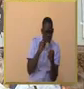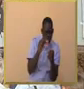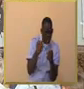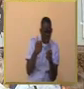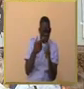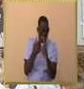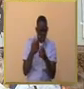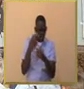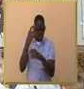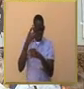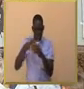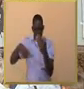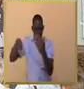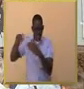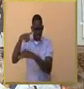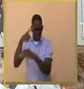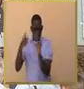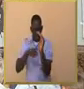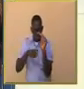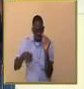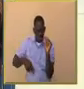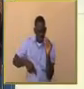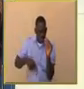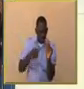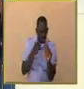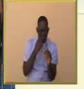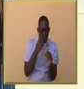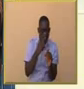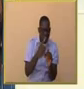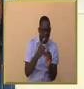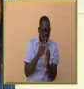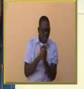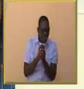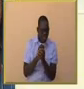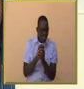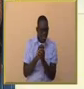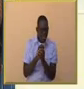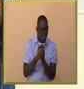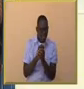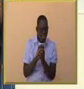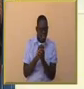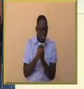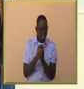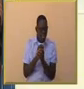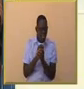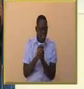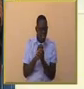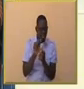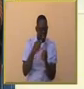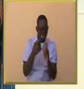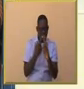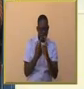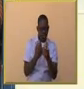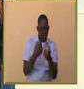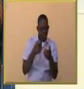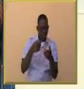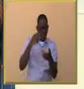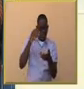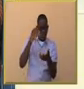have come from overseas. See the journalist whose hand was raised? He is from the